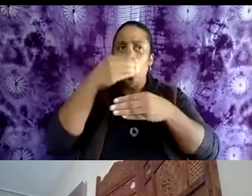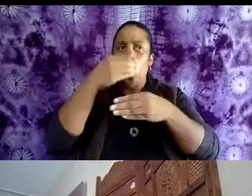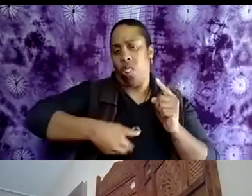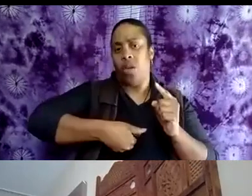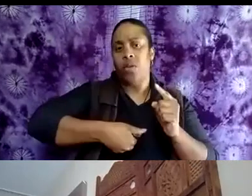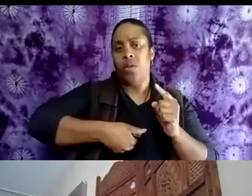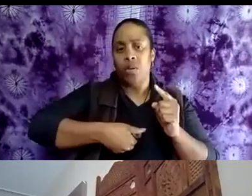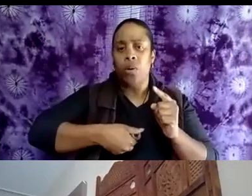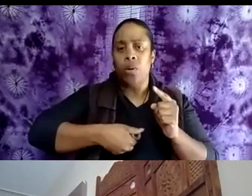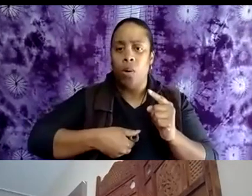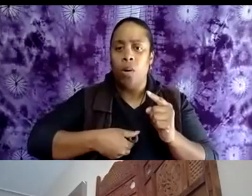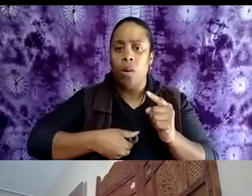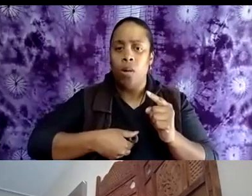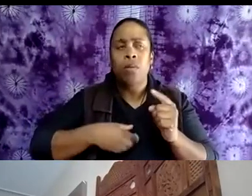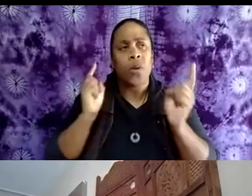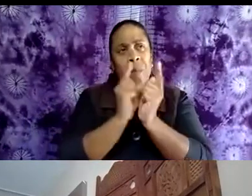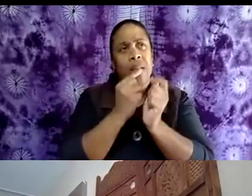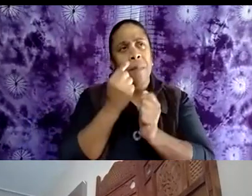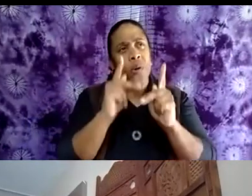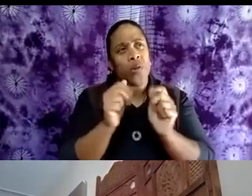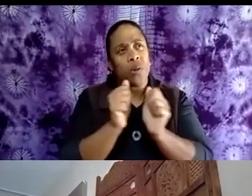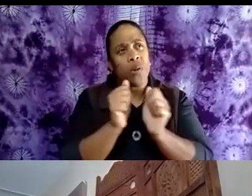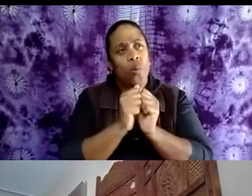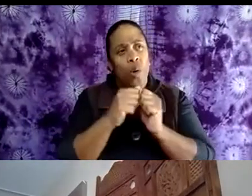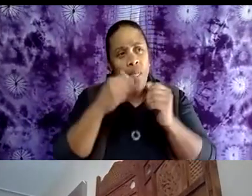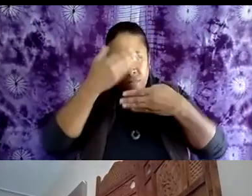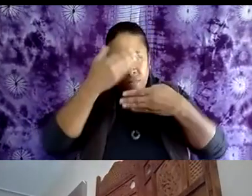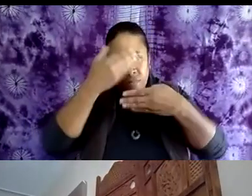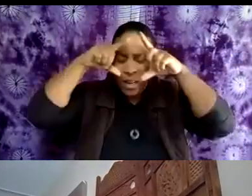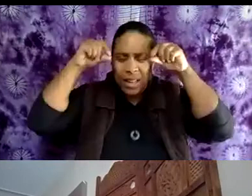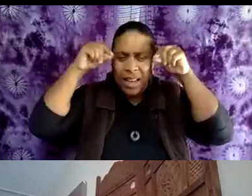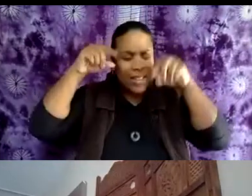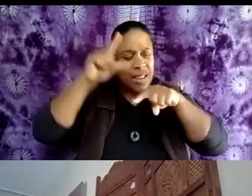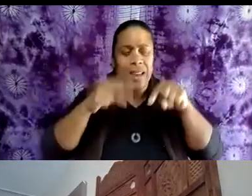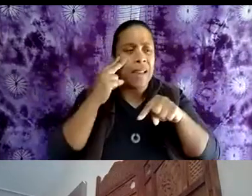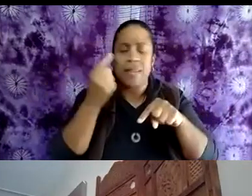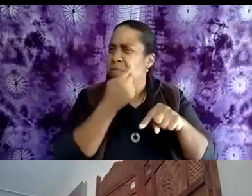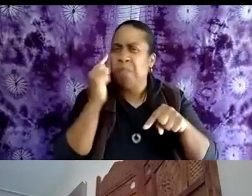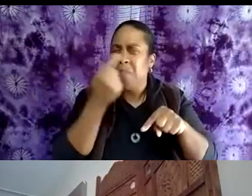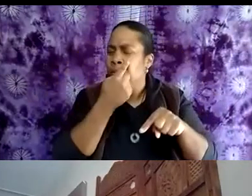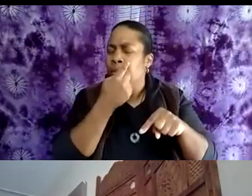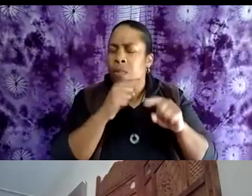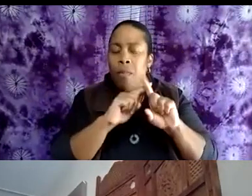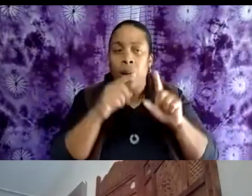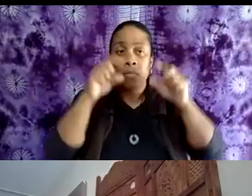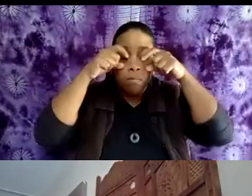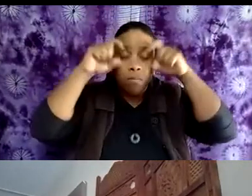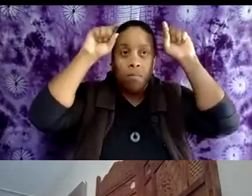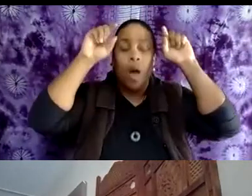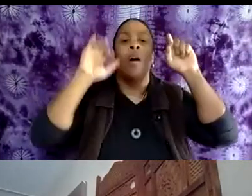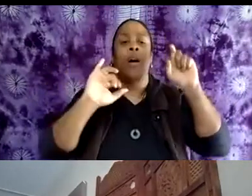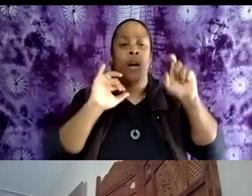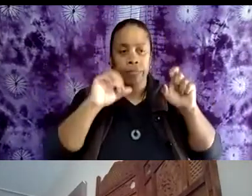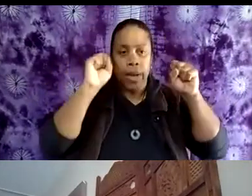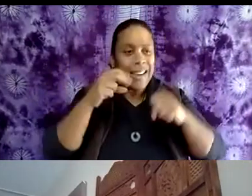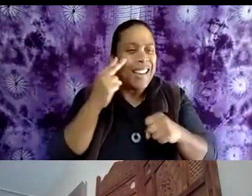you meet someone with dark sunglasses and you can't see their eyes, there's so much missing. As soon as you see their eyes, there's so much there. So I'm able to deeply see your soul, your purpose, and